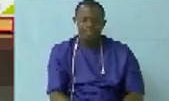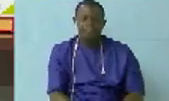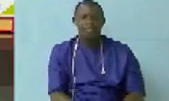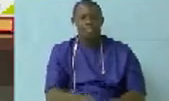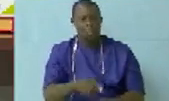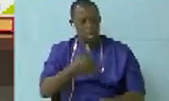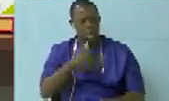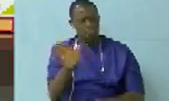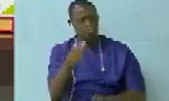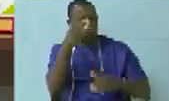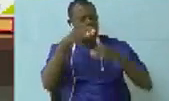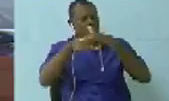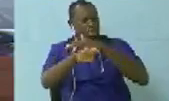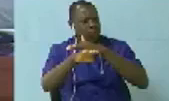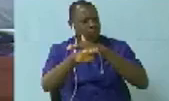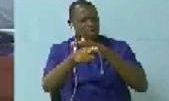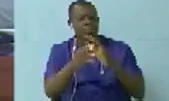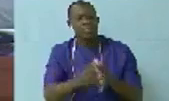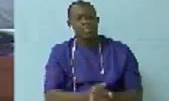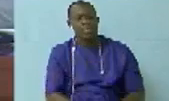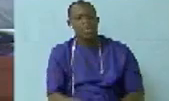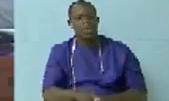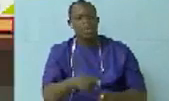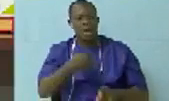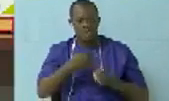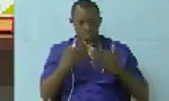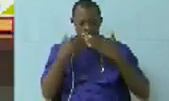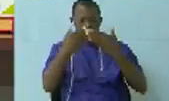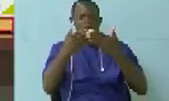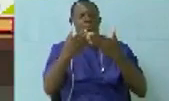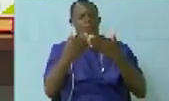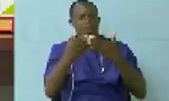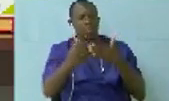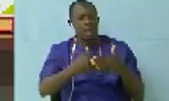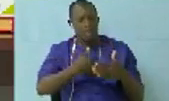I went in. I told him that